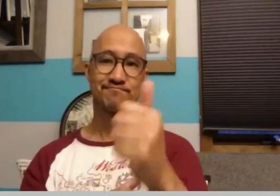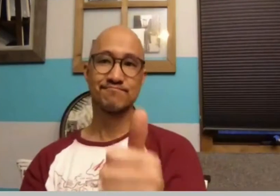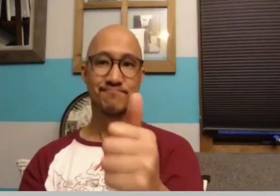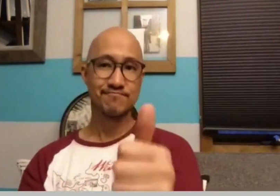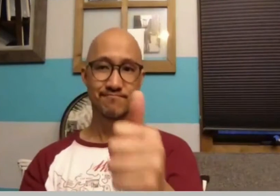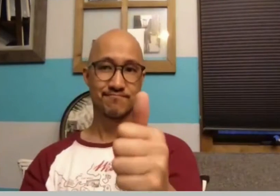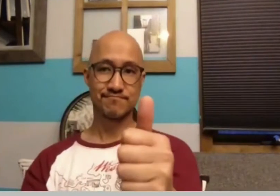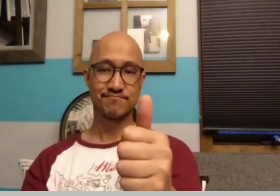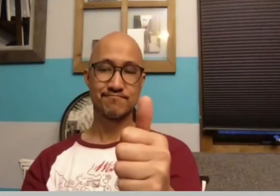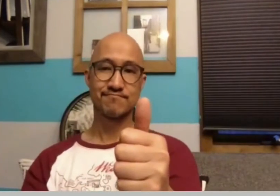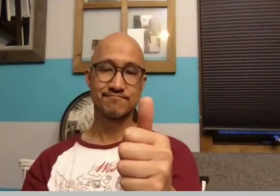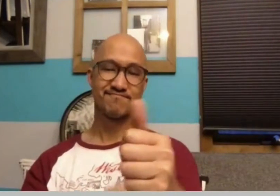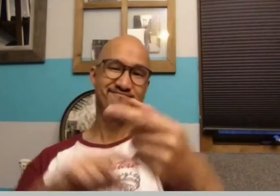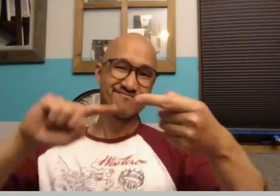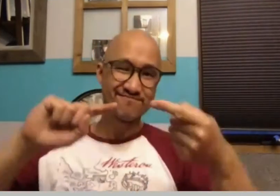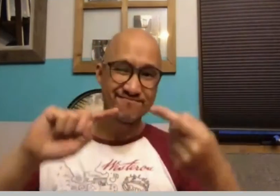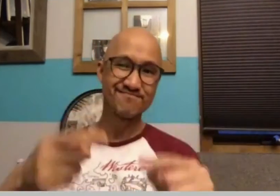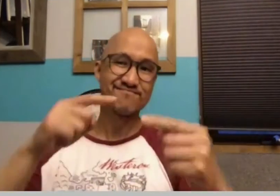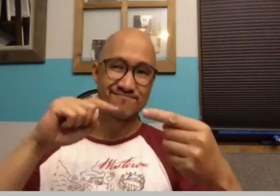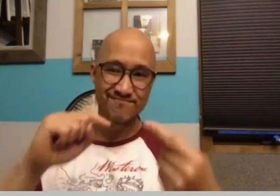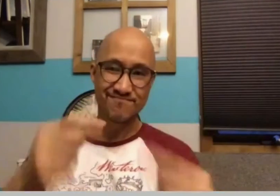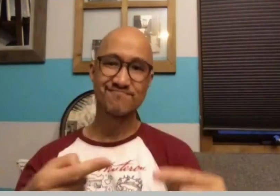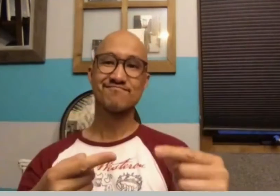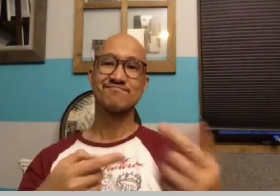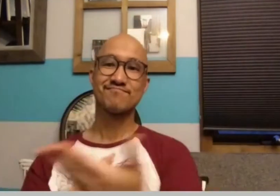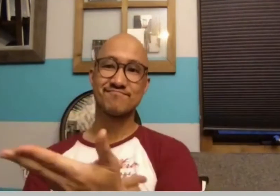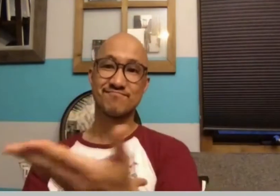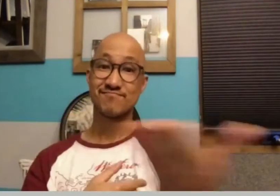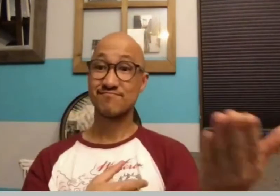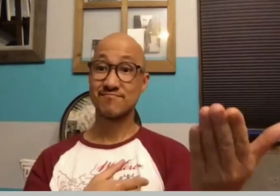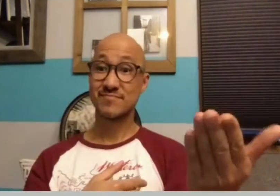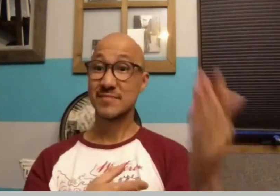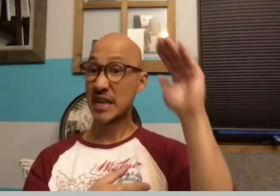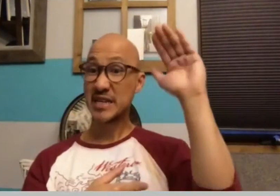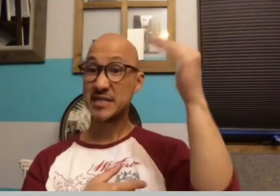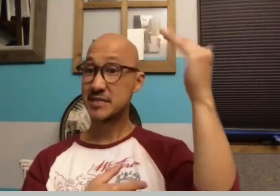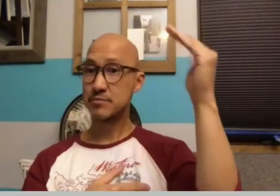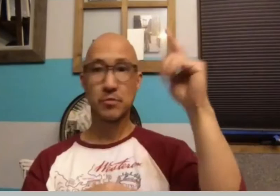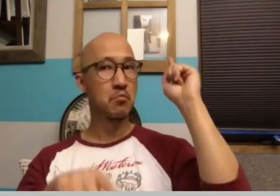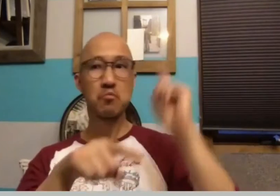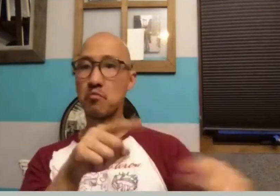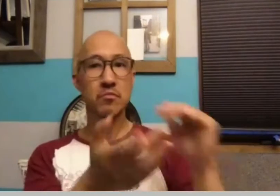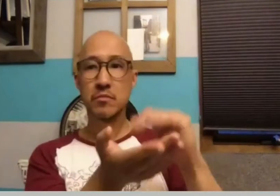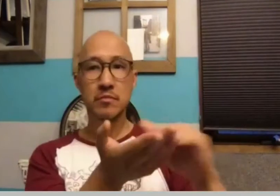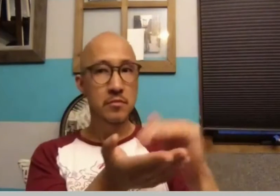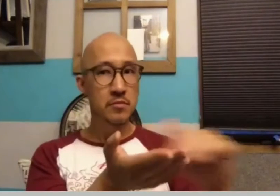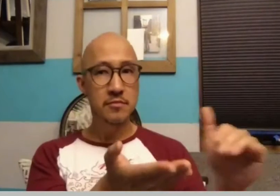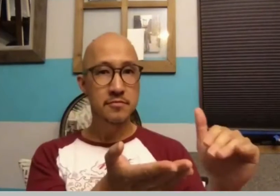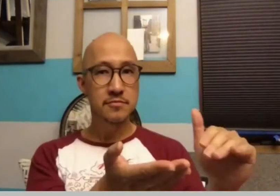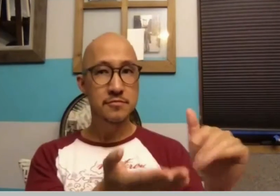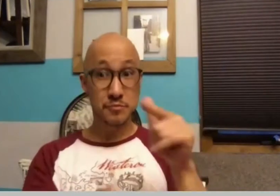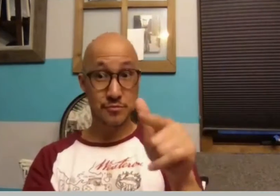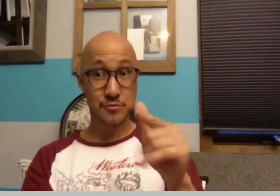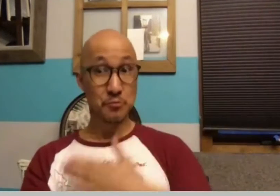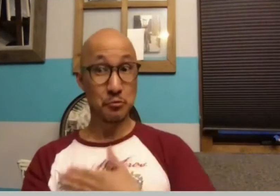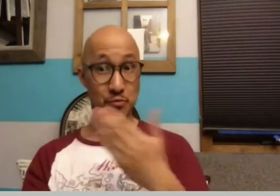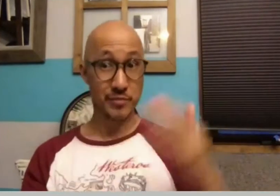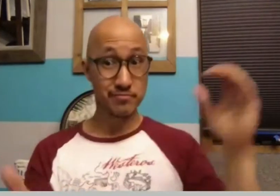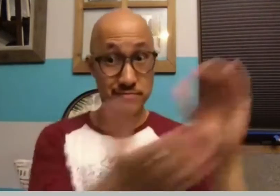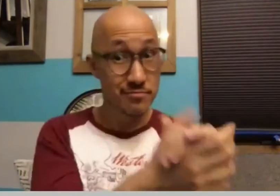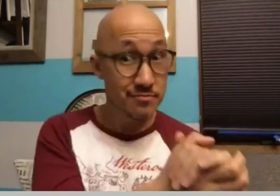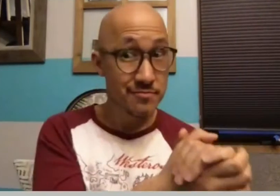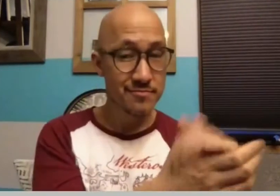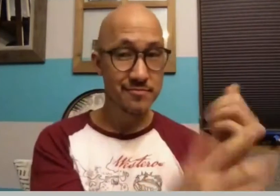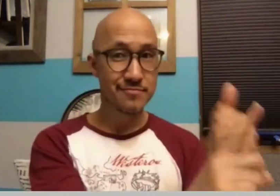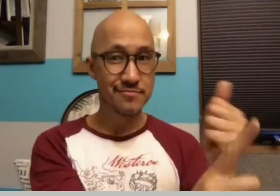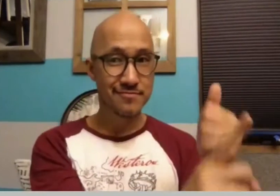is what some might in the world say is unforgivable, quote unquote. Would you be thinking about, how would